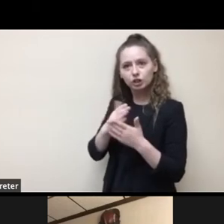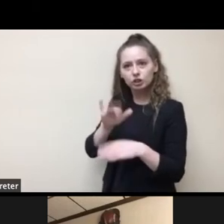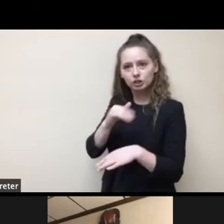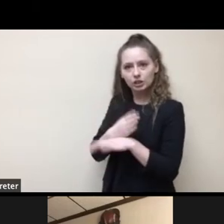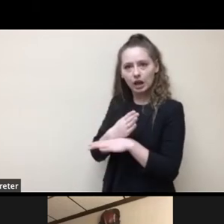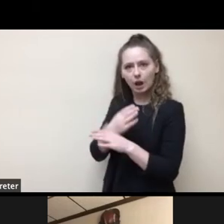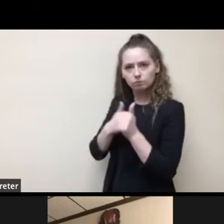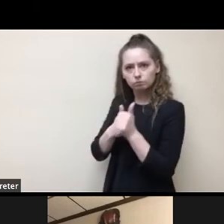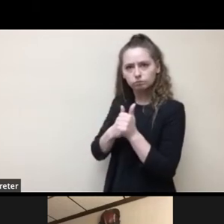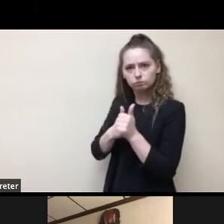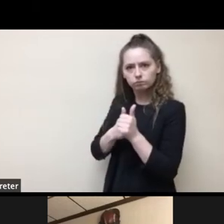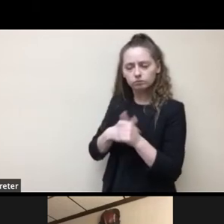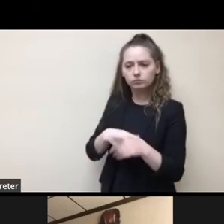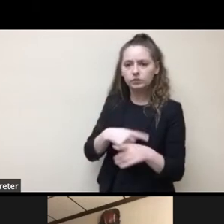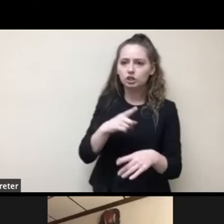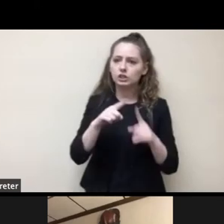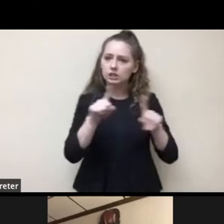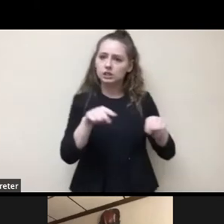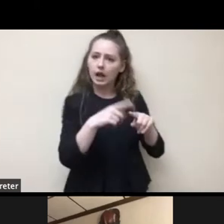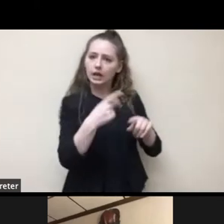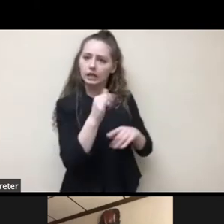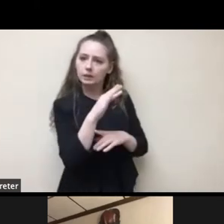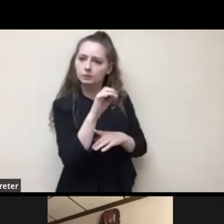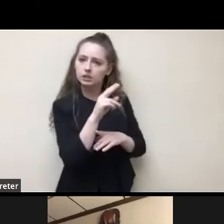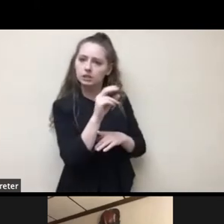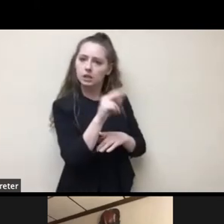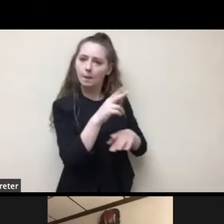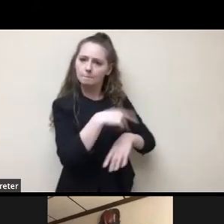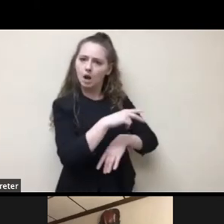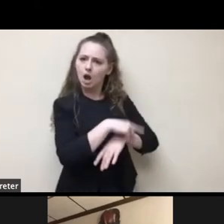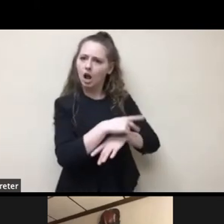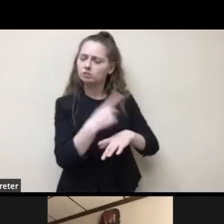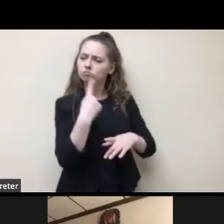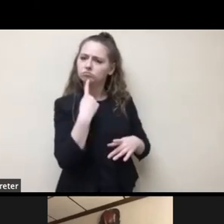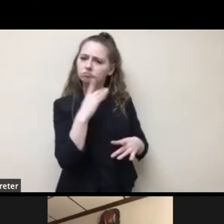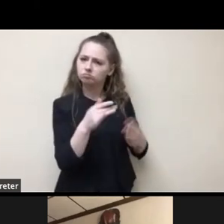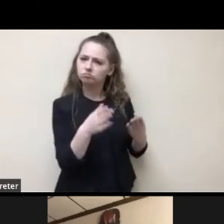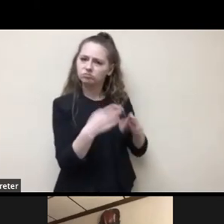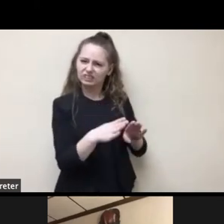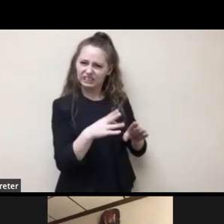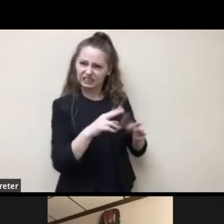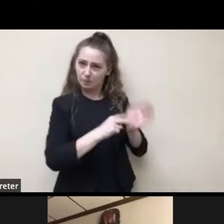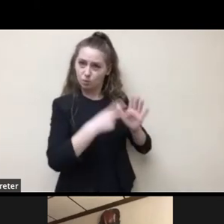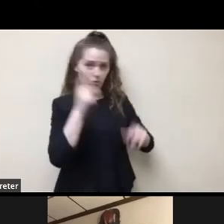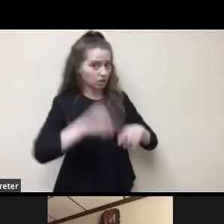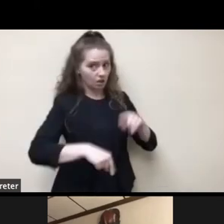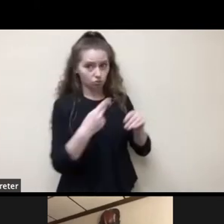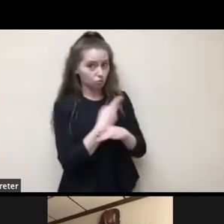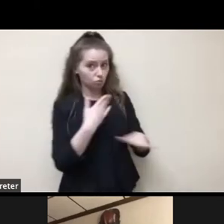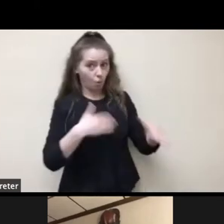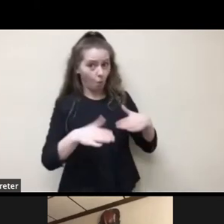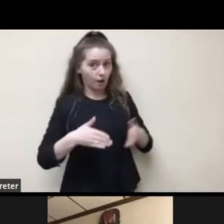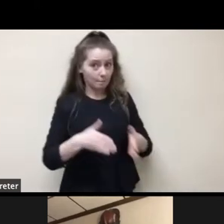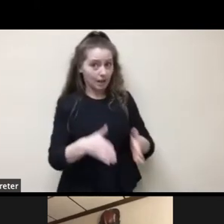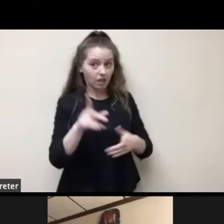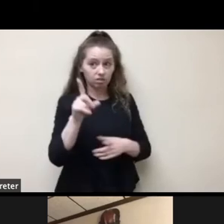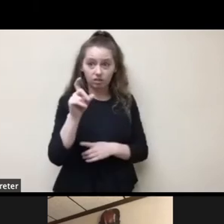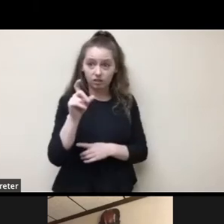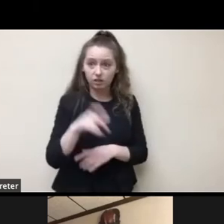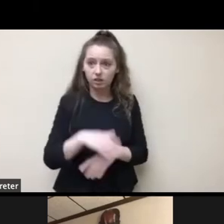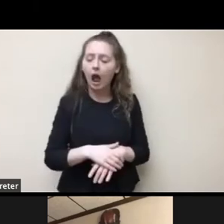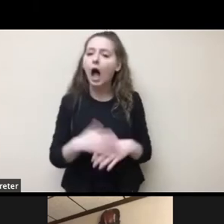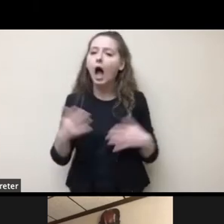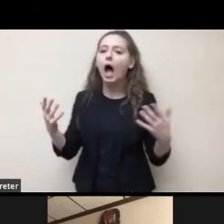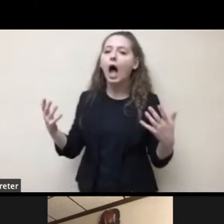at Gibson Park stating that the facility is closed. Does that mean we cannot use the walking path? In all the